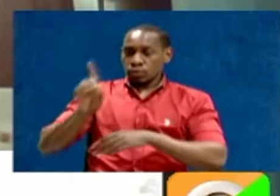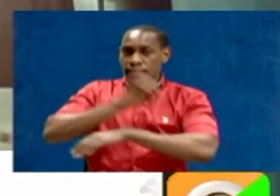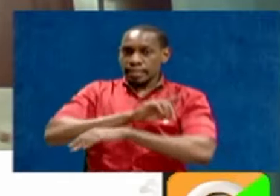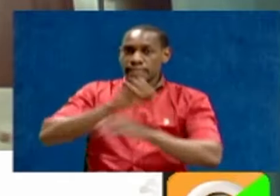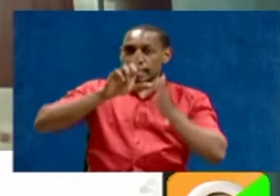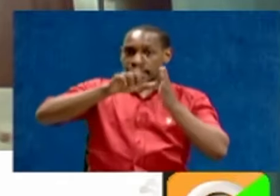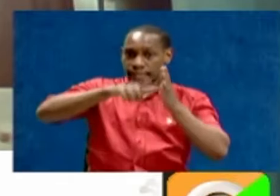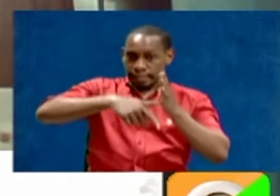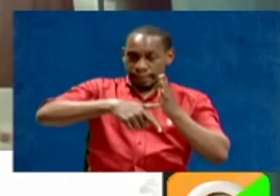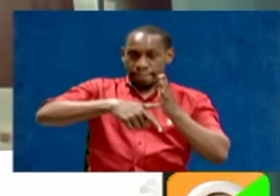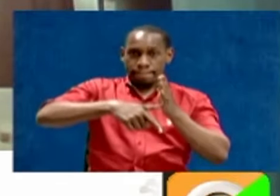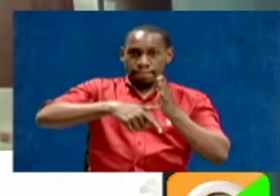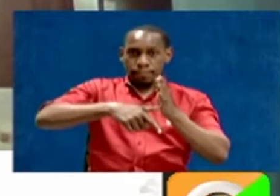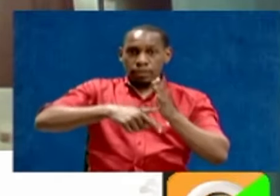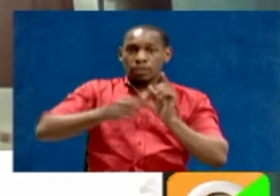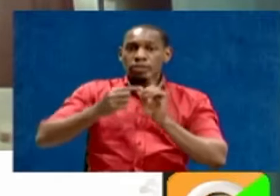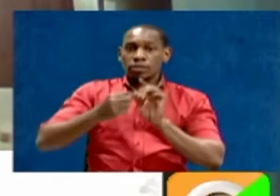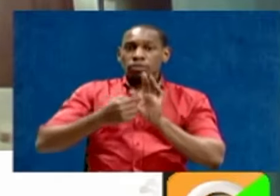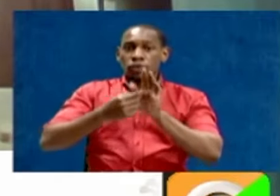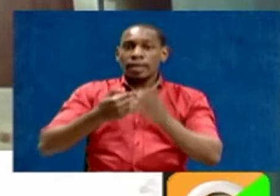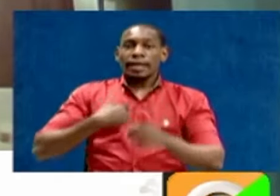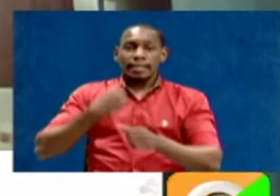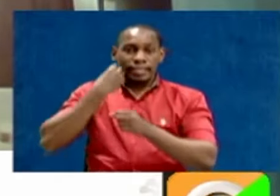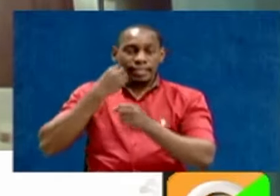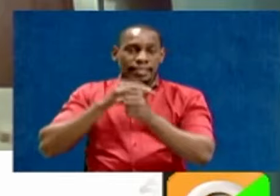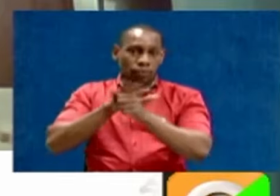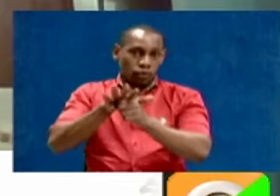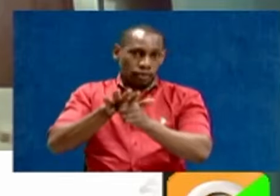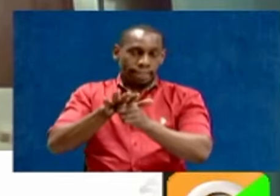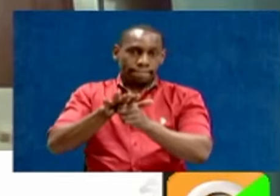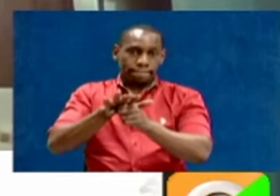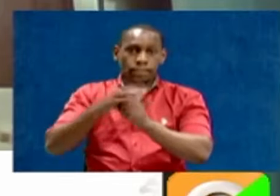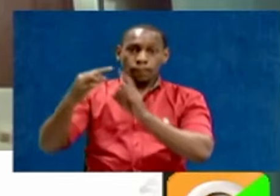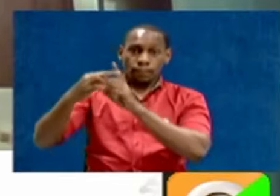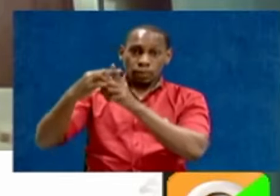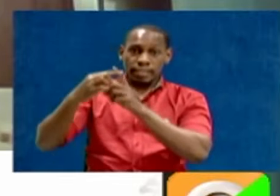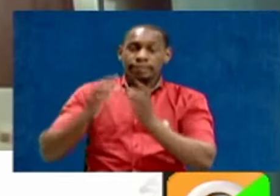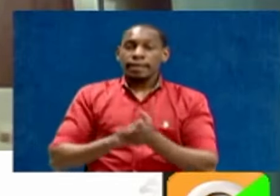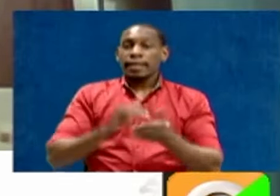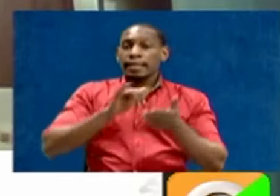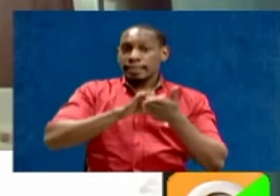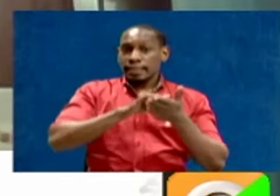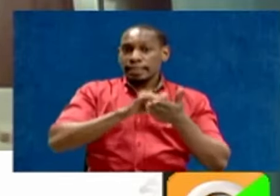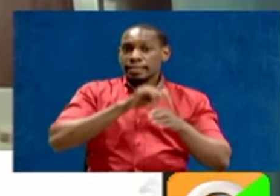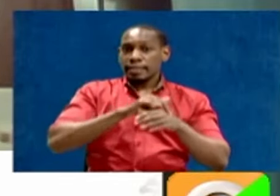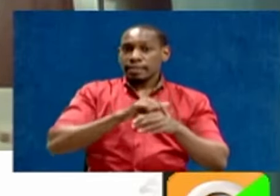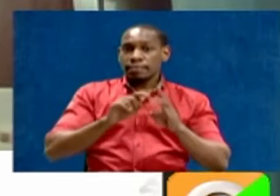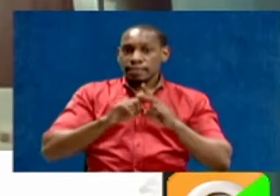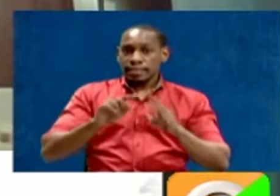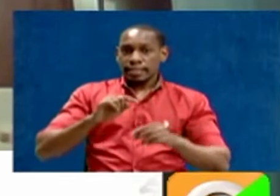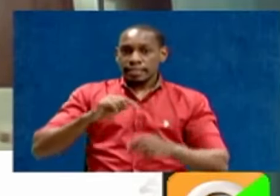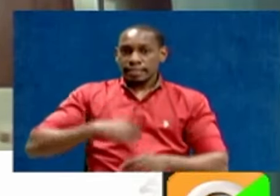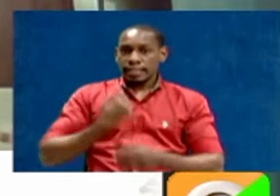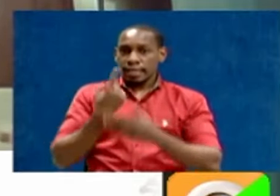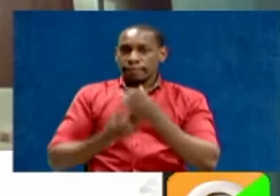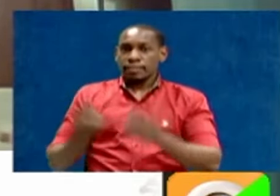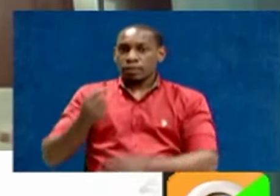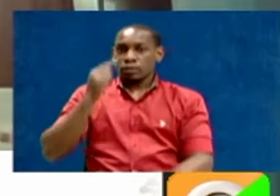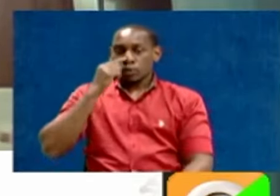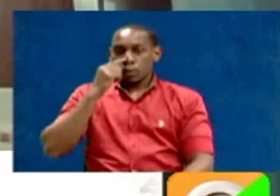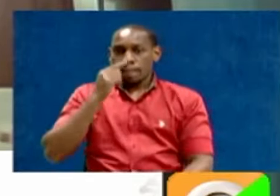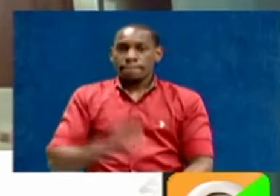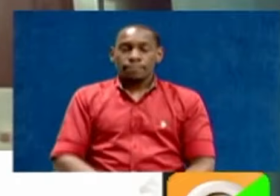later, they were positive for COVID-19. And that is when I started the self-isolation at